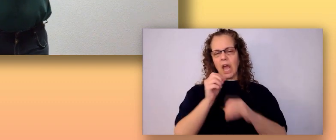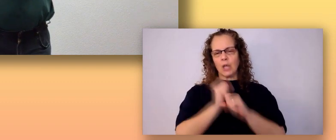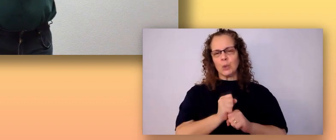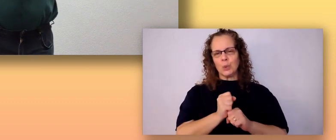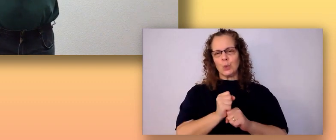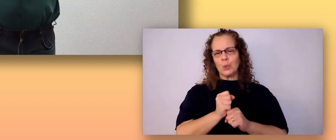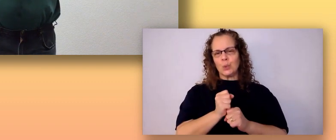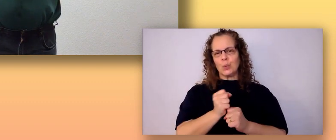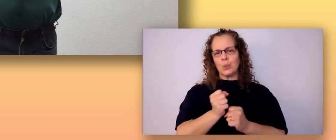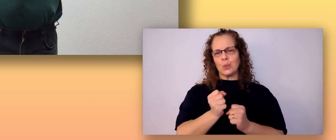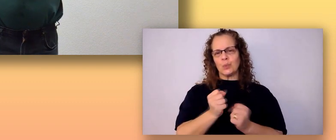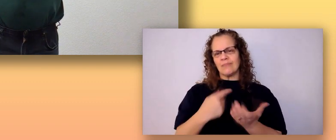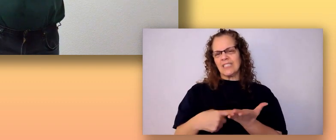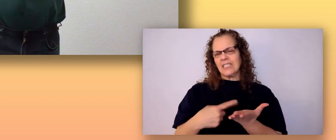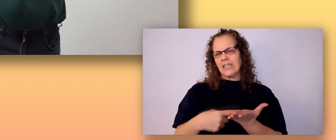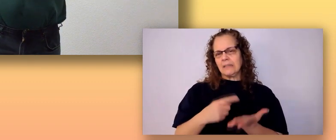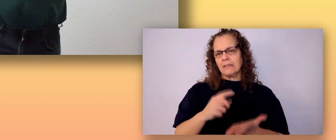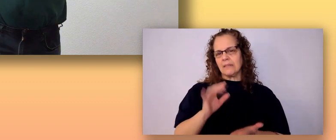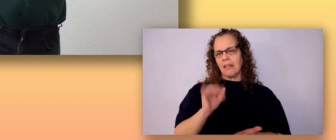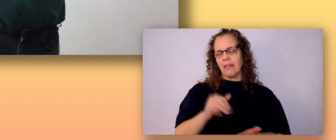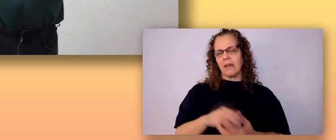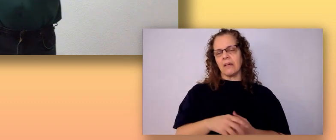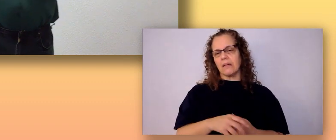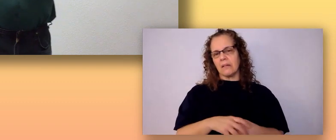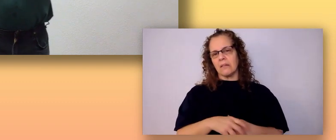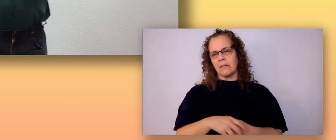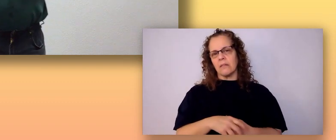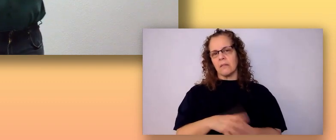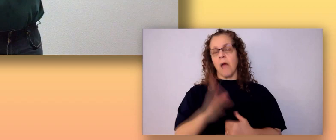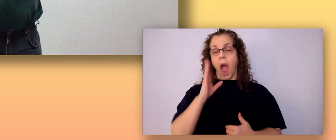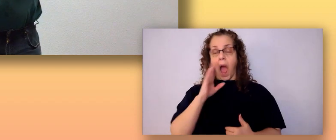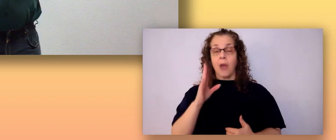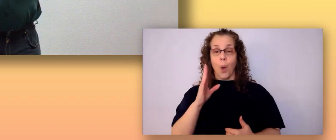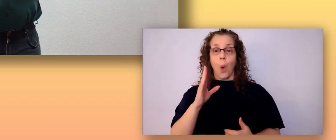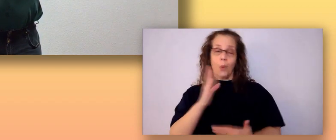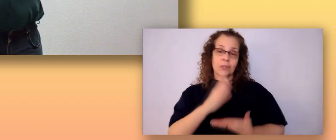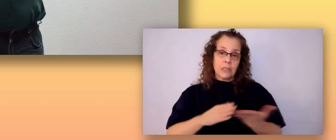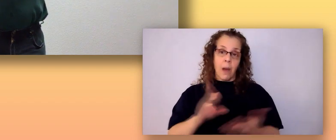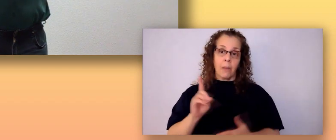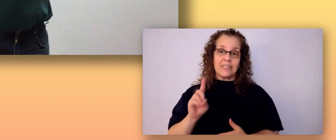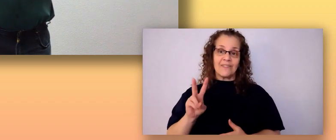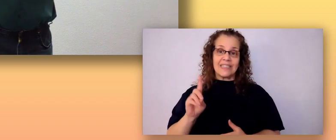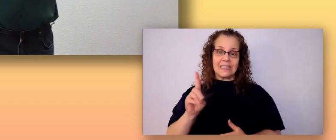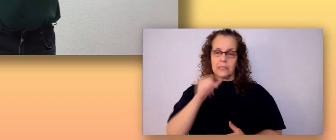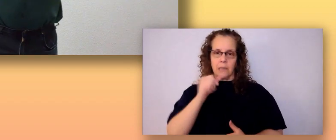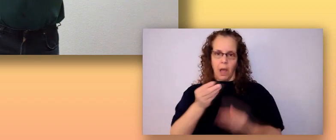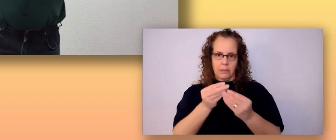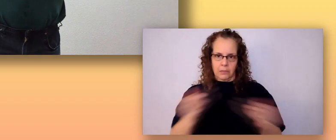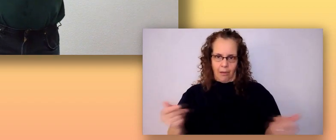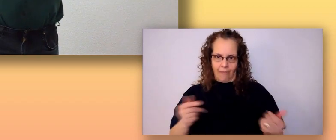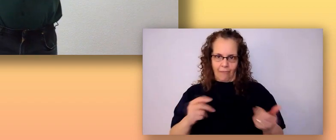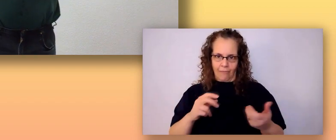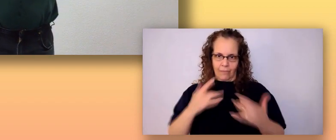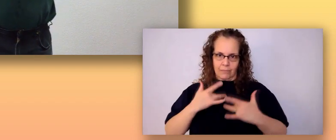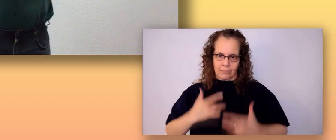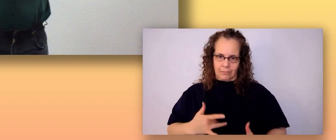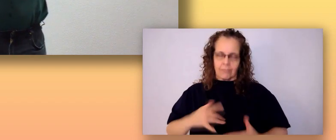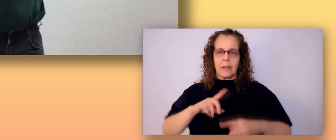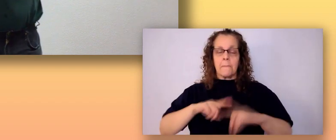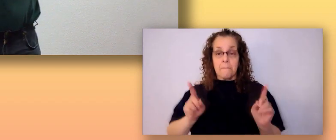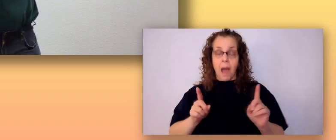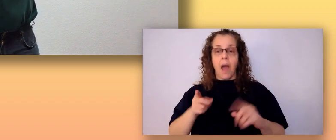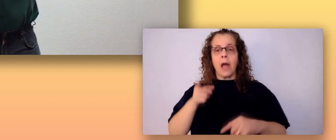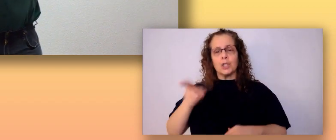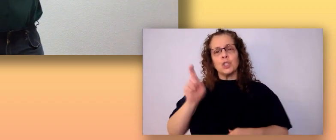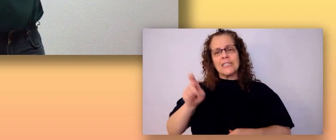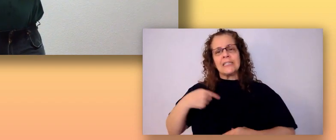honestly. Oh, I know a handful of DVDs isn't a cure for what she's dealing with, but I do know that she